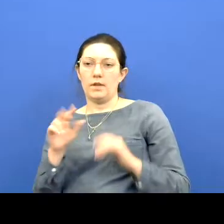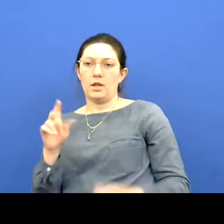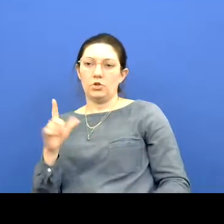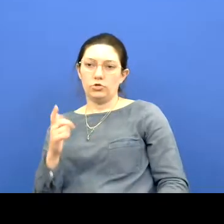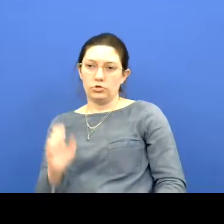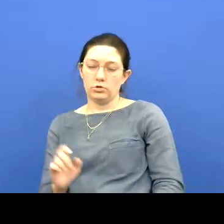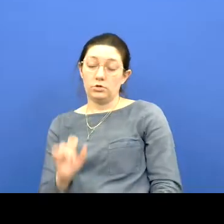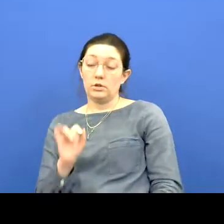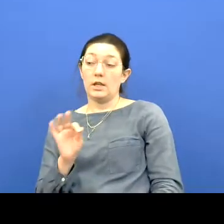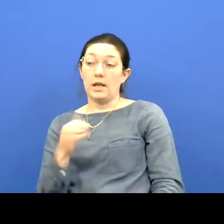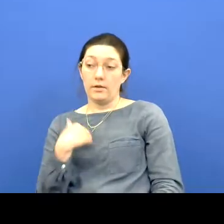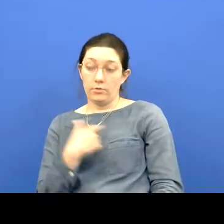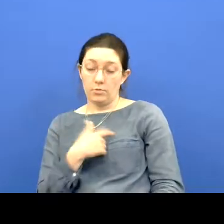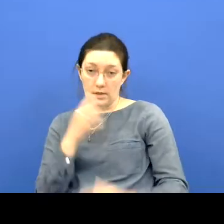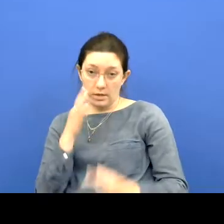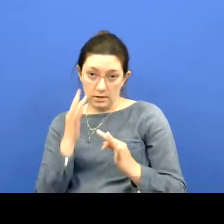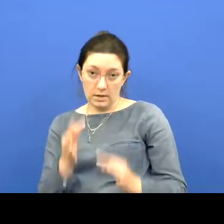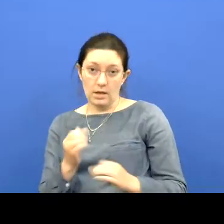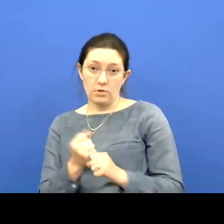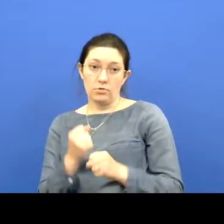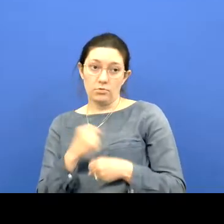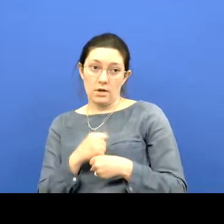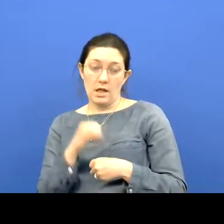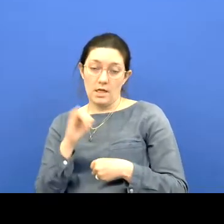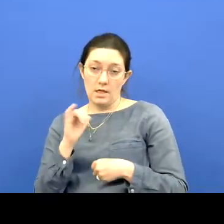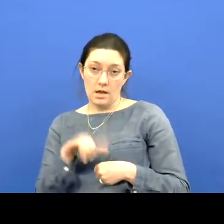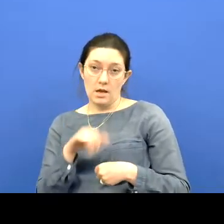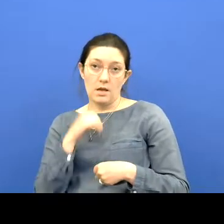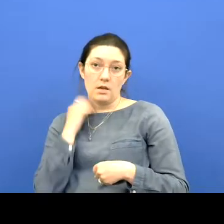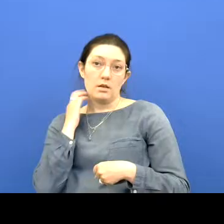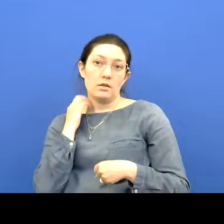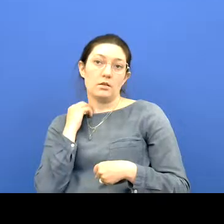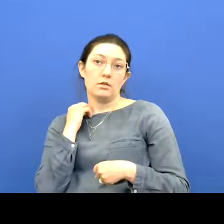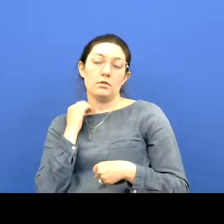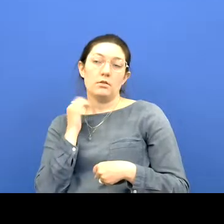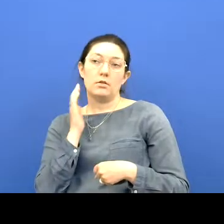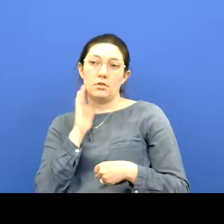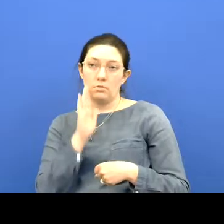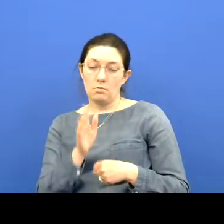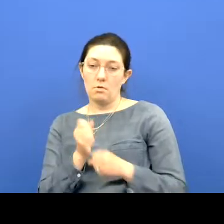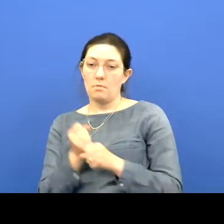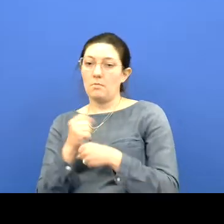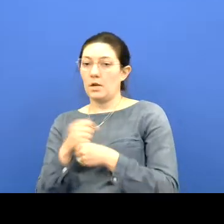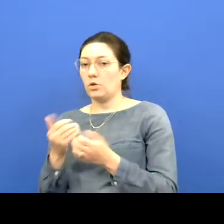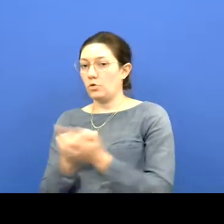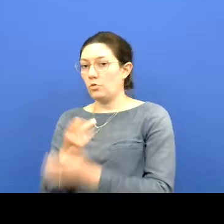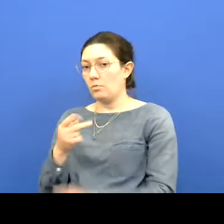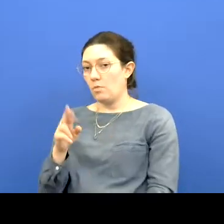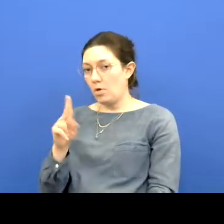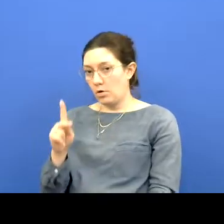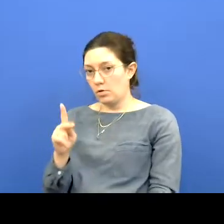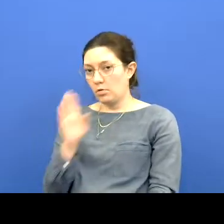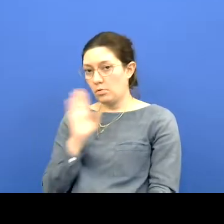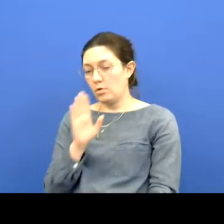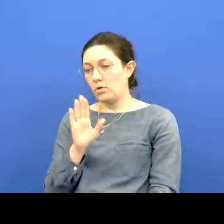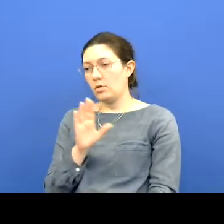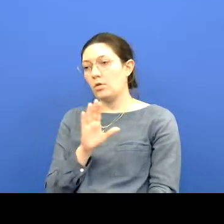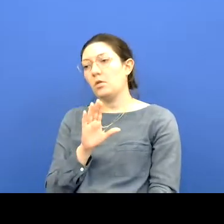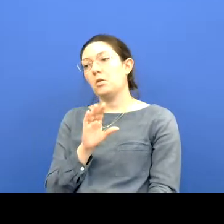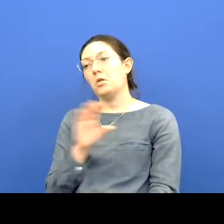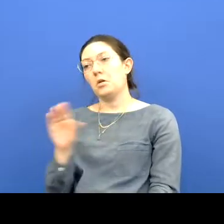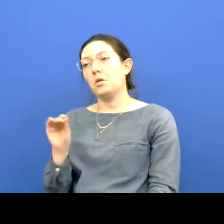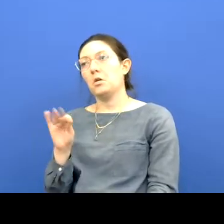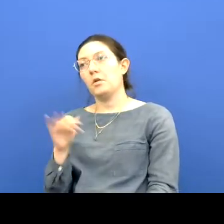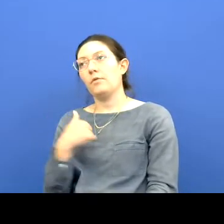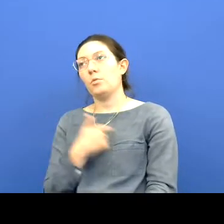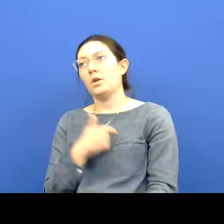If we do create that, there would be the creation of a new park. If we decide to move forward with